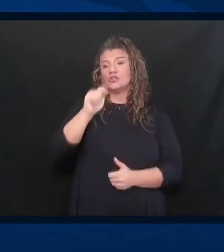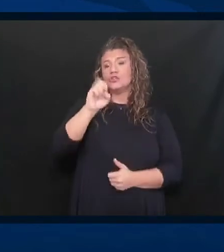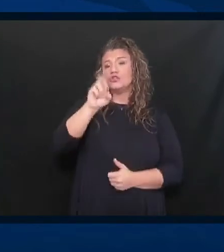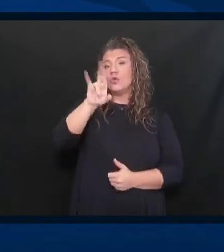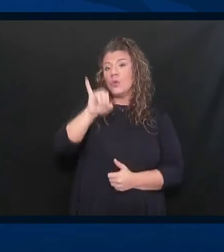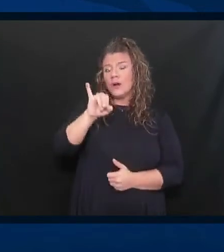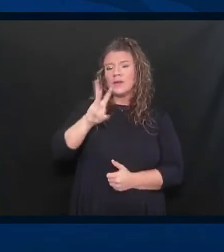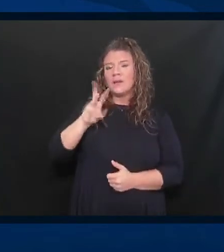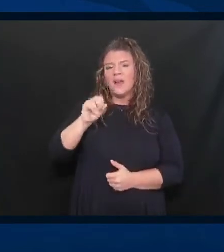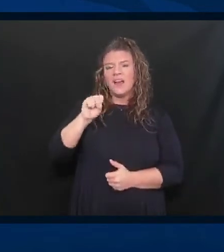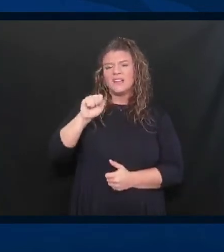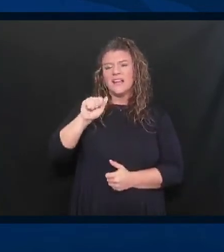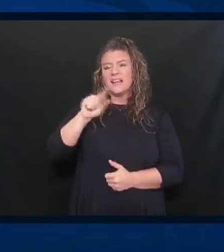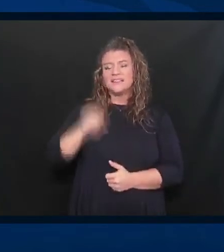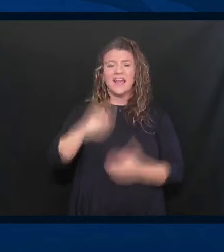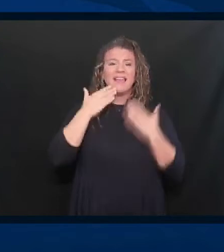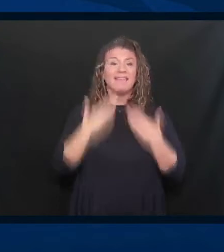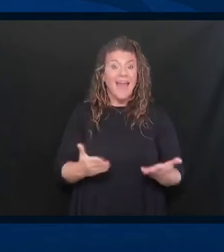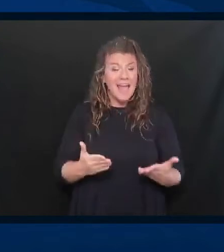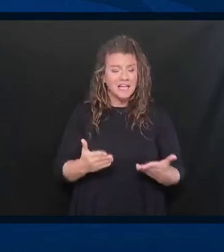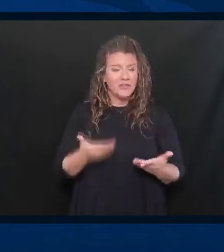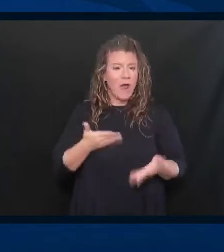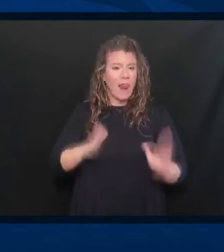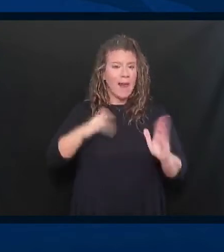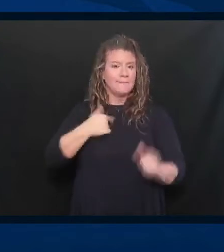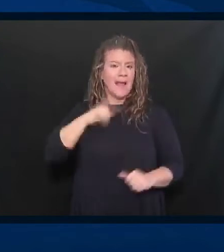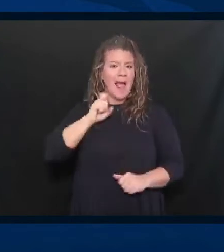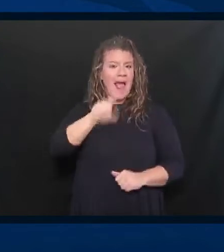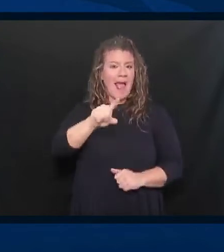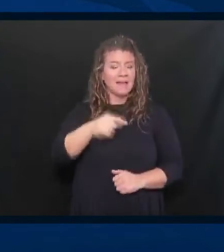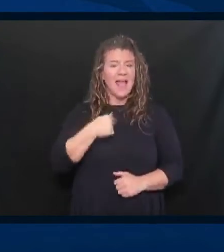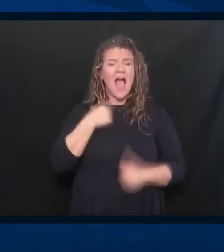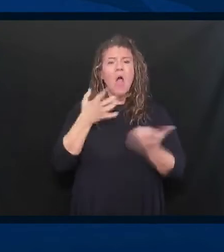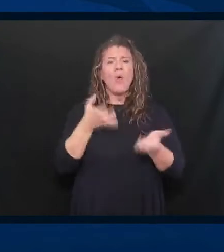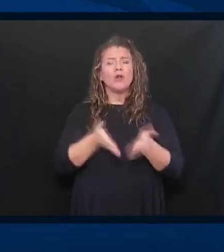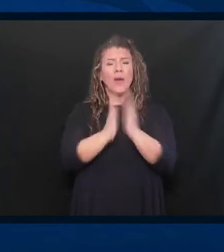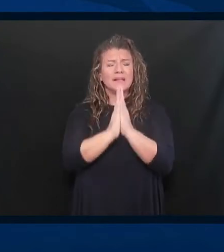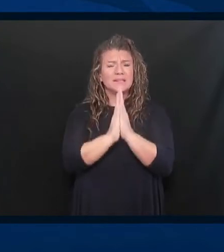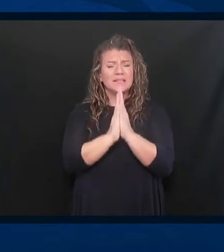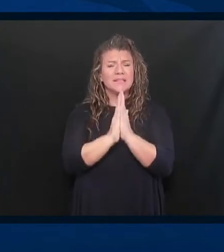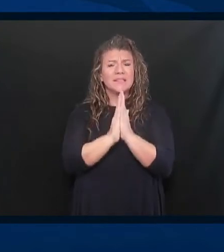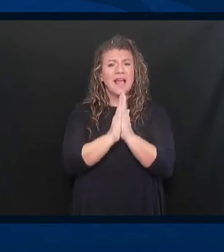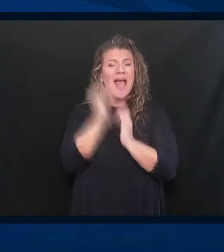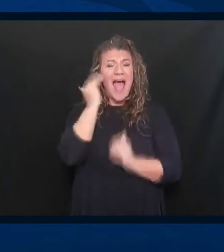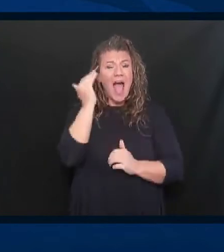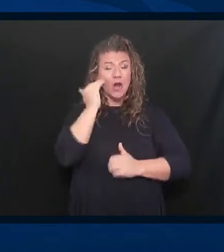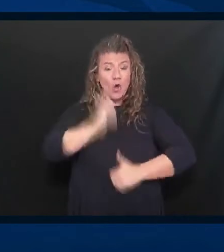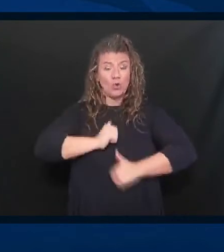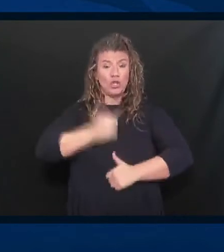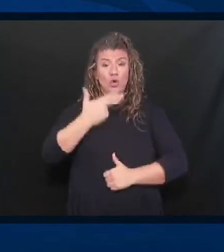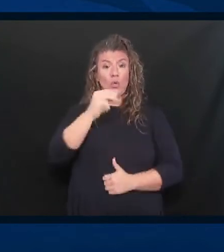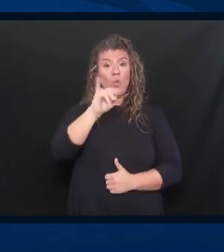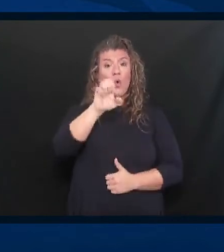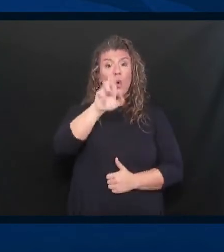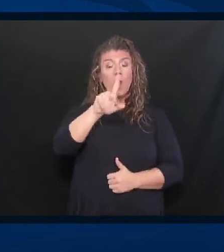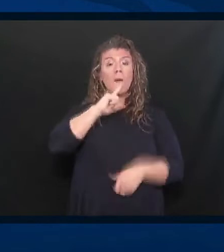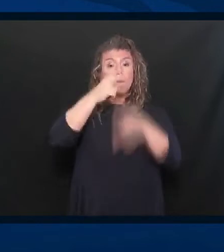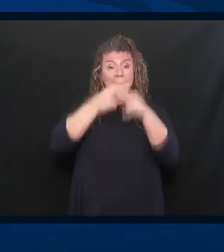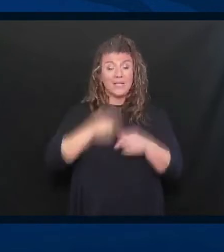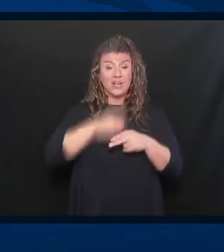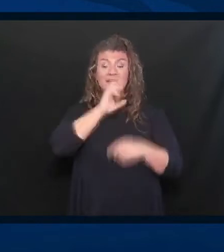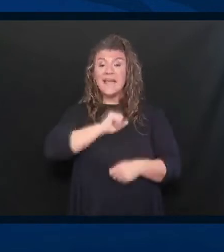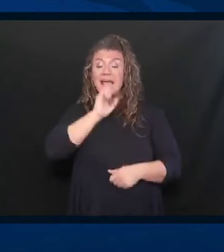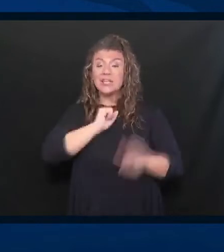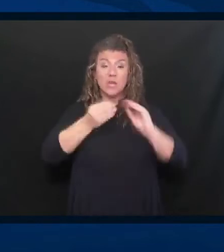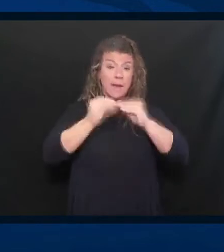WSAZ. Thanks for taking my question. I actually wanted to ask, I know General Hoyer just spoke about the age numbers,